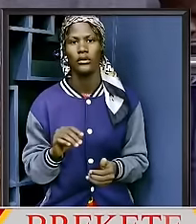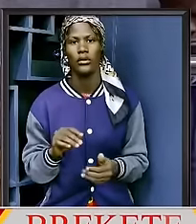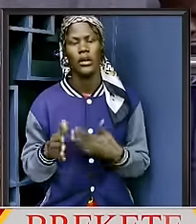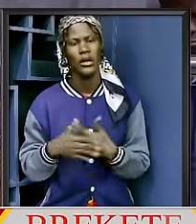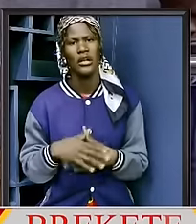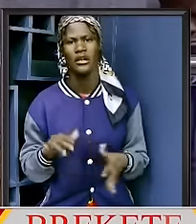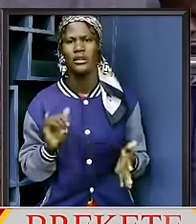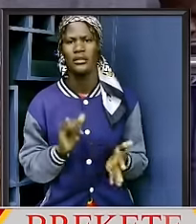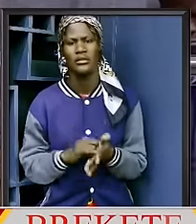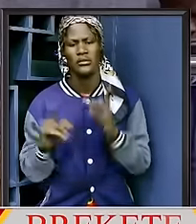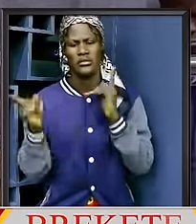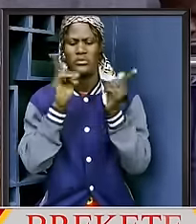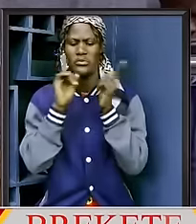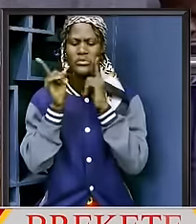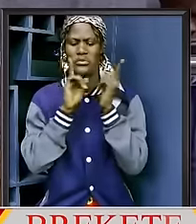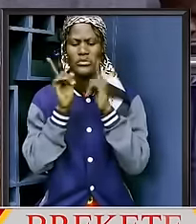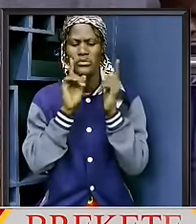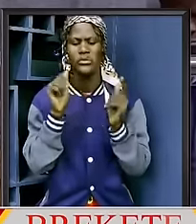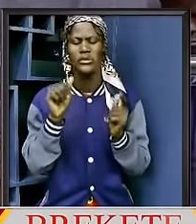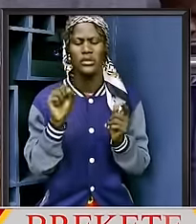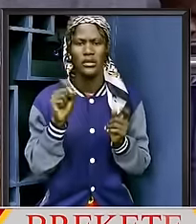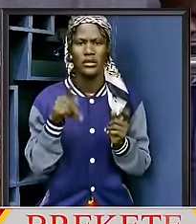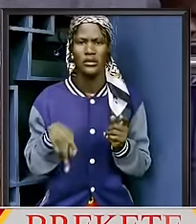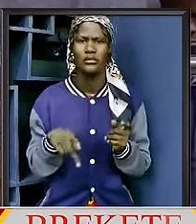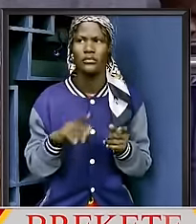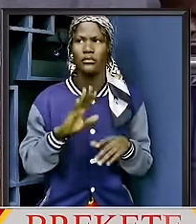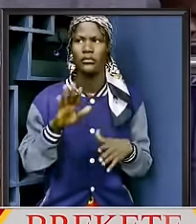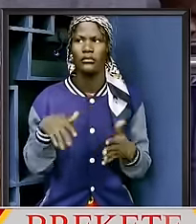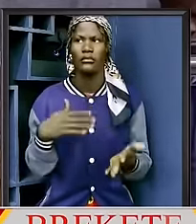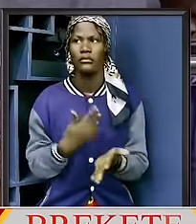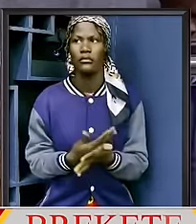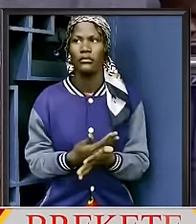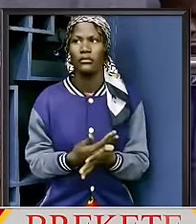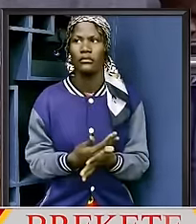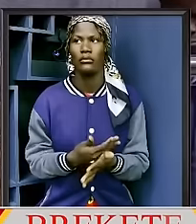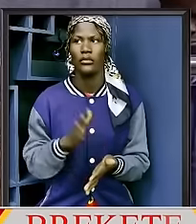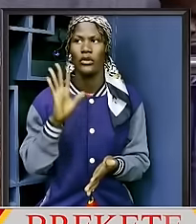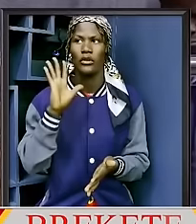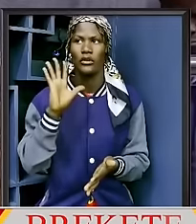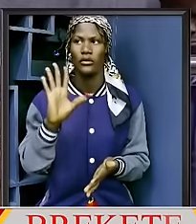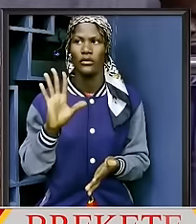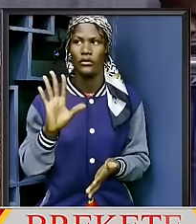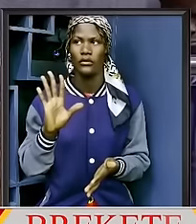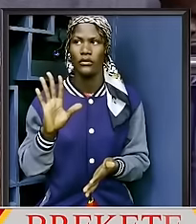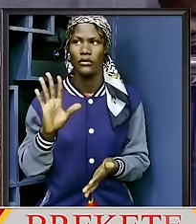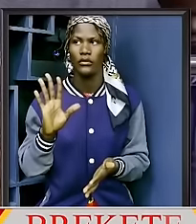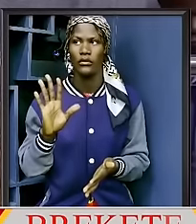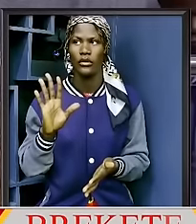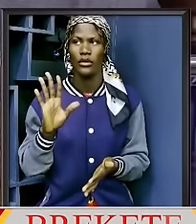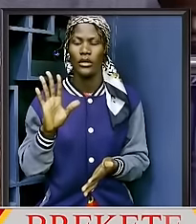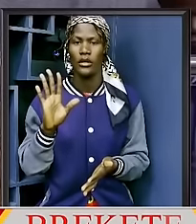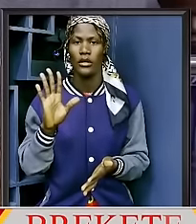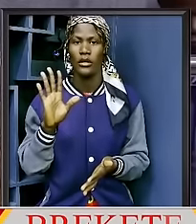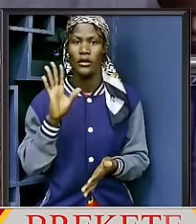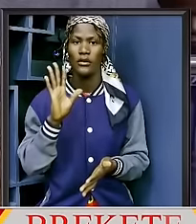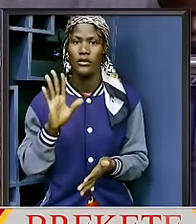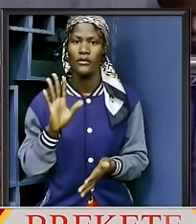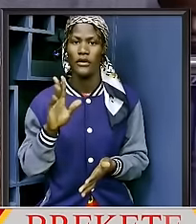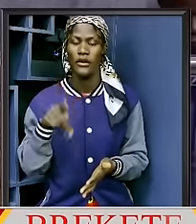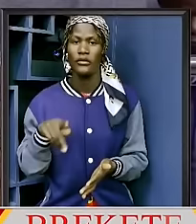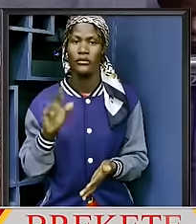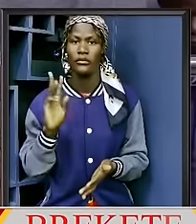they are discussing with the ASP and all that. Around 5 p.m., they took me to Gariki